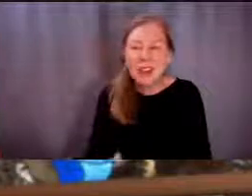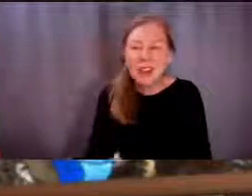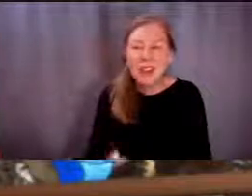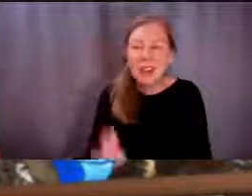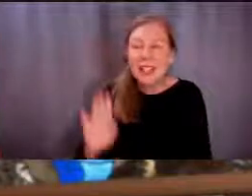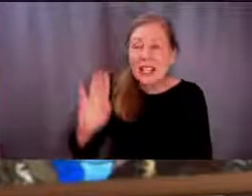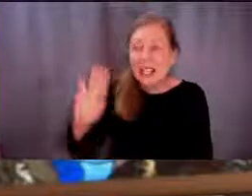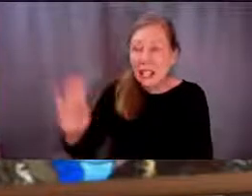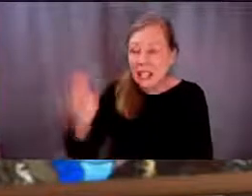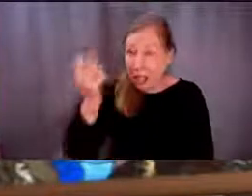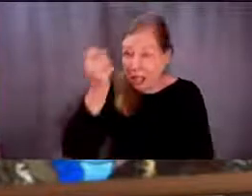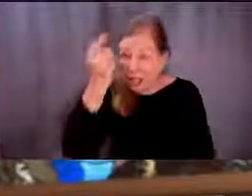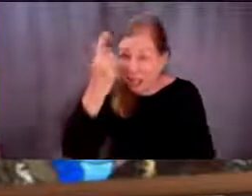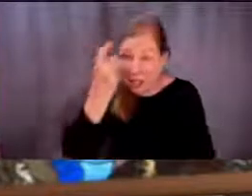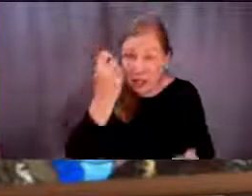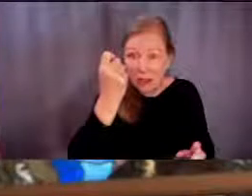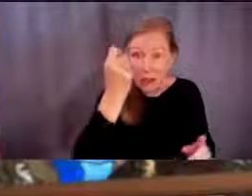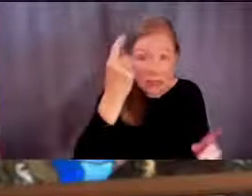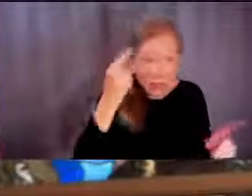tired. His understanding